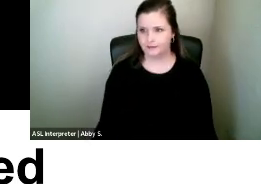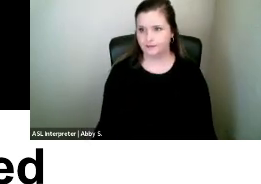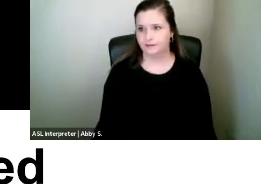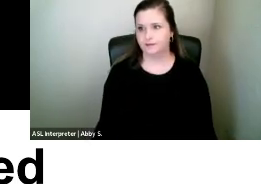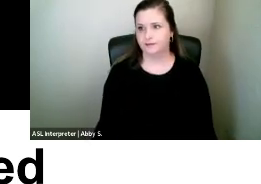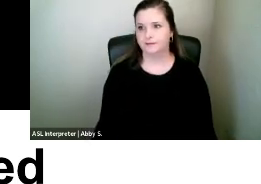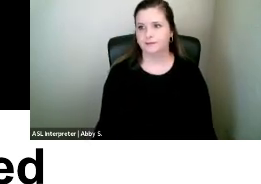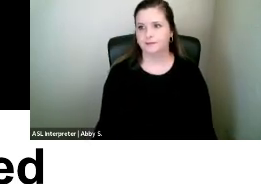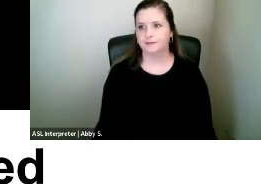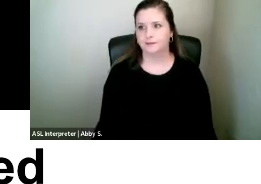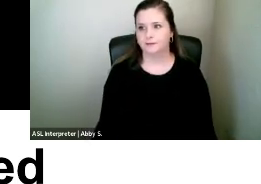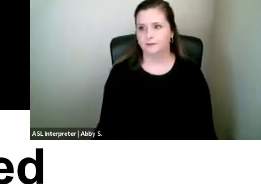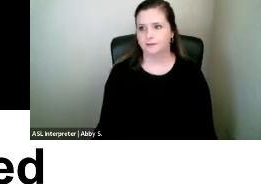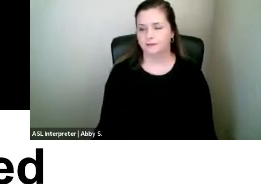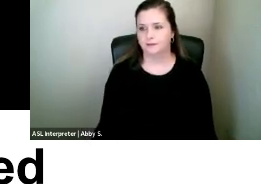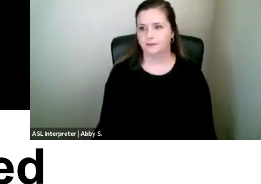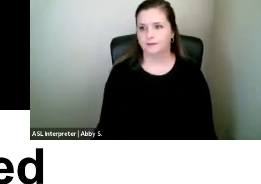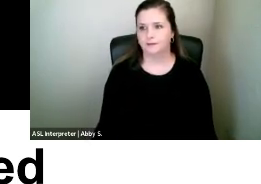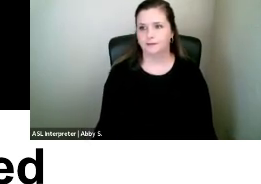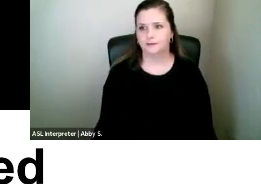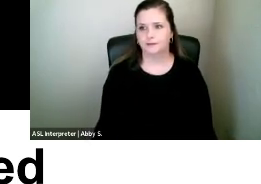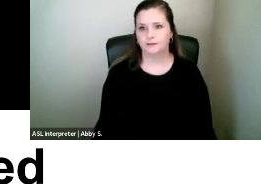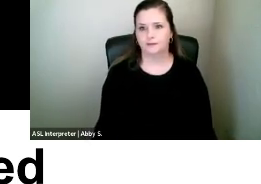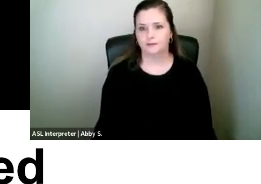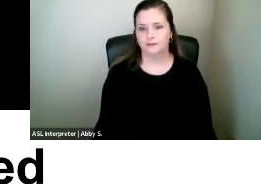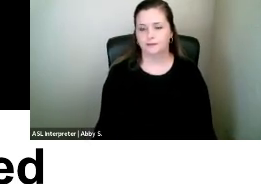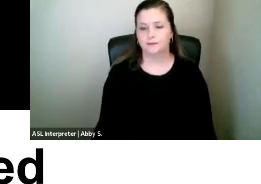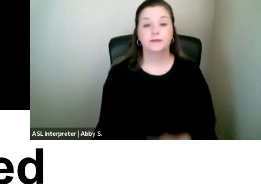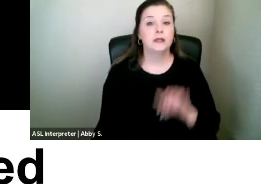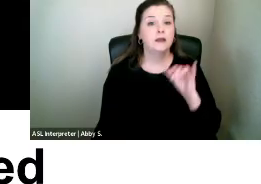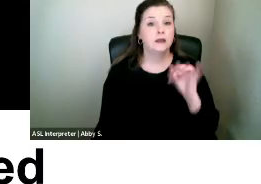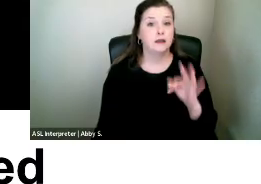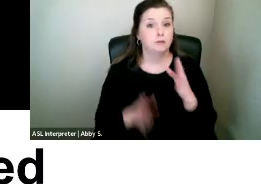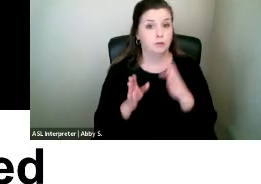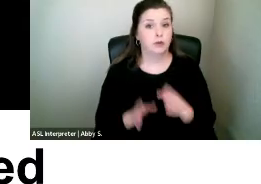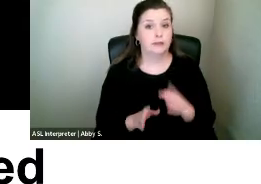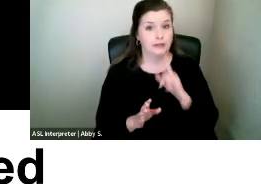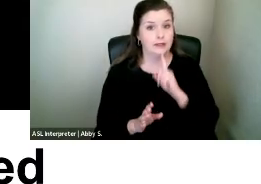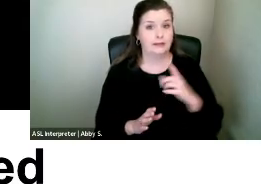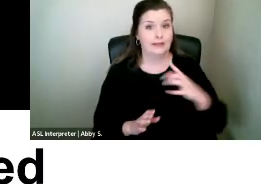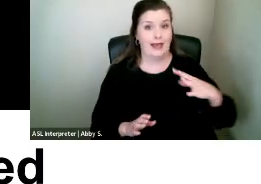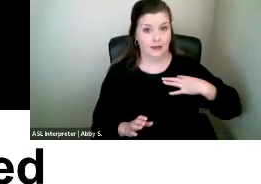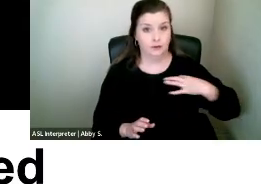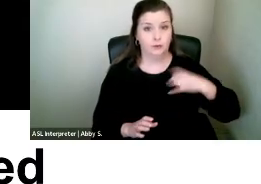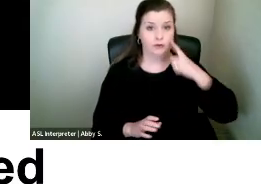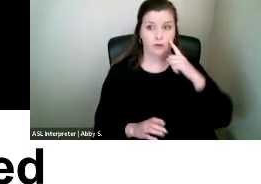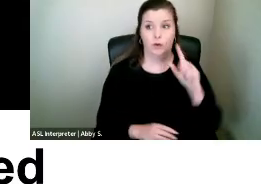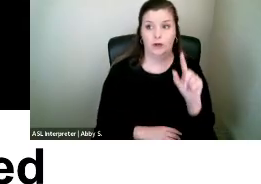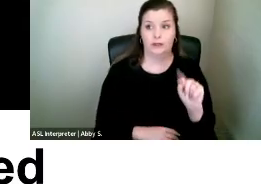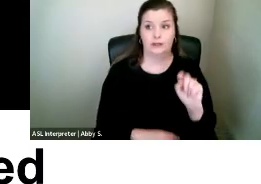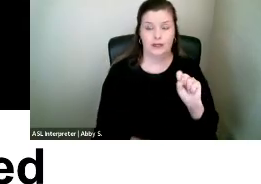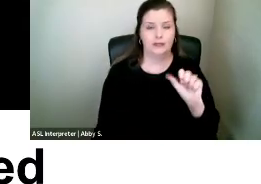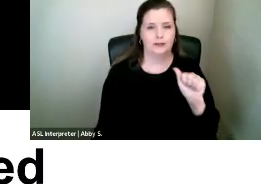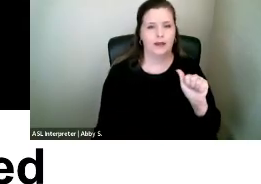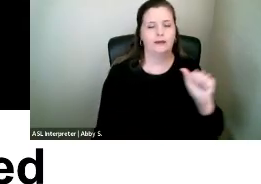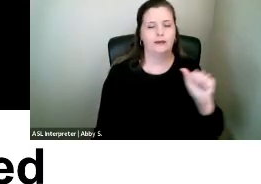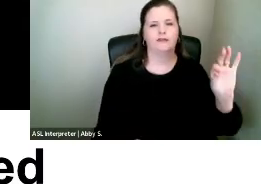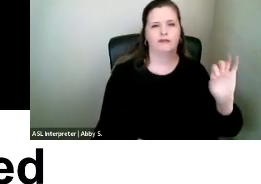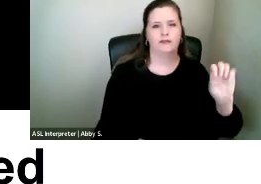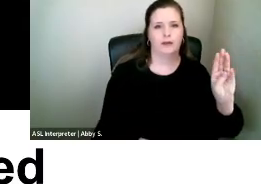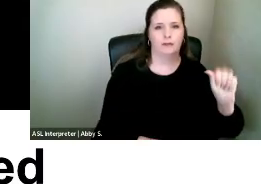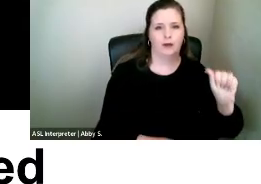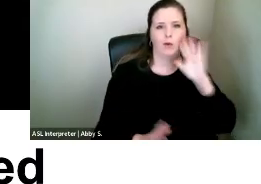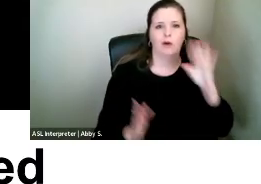for the temporary sheltering assistance will be contacted by FEMA for eligibility. And